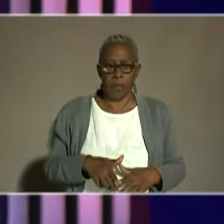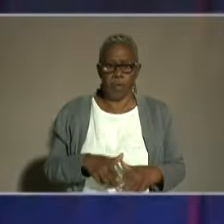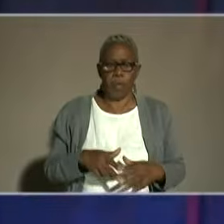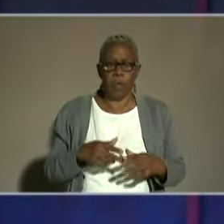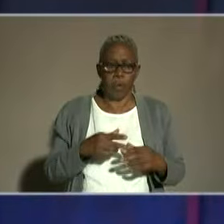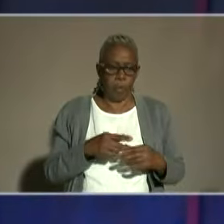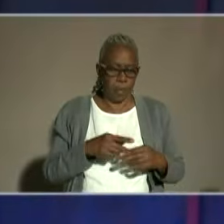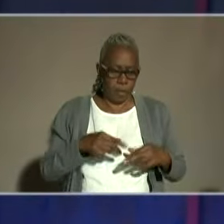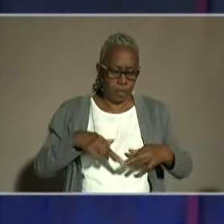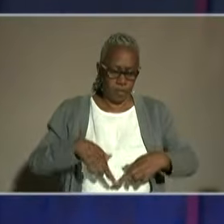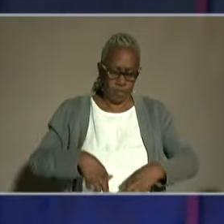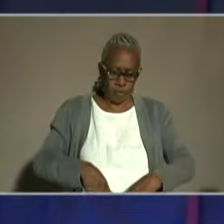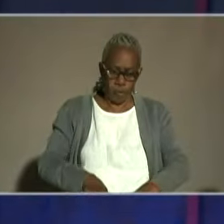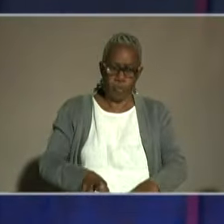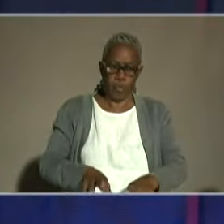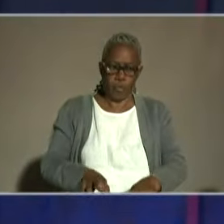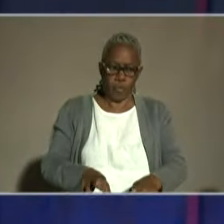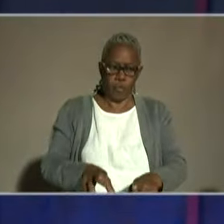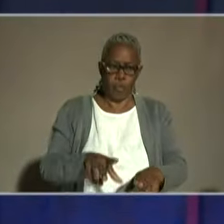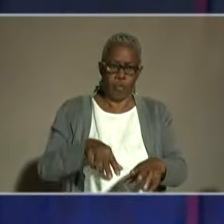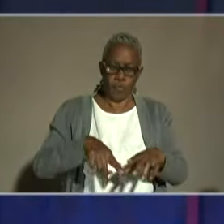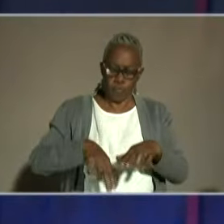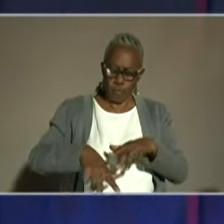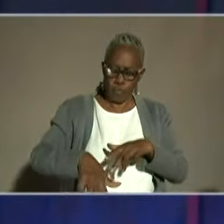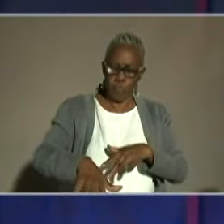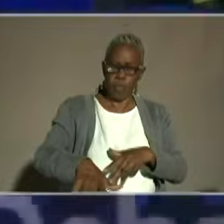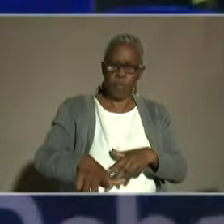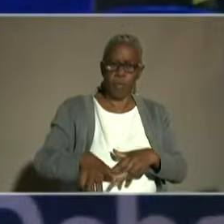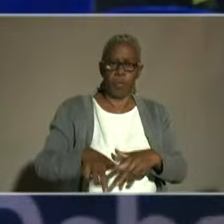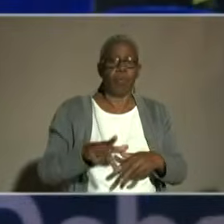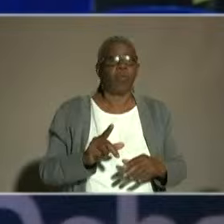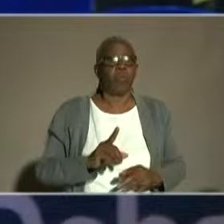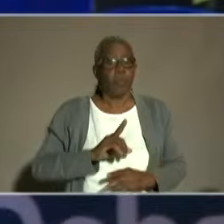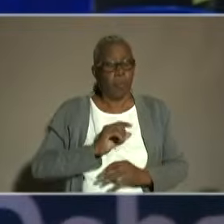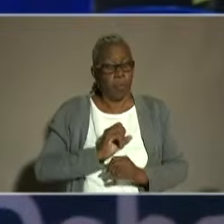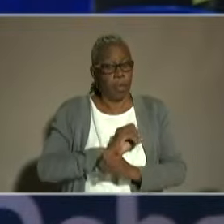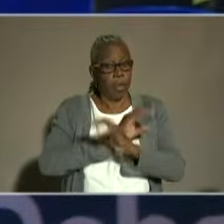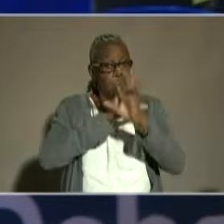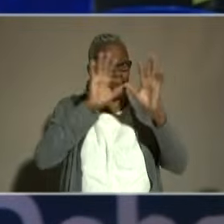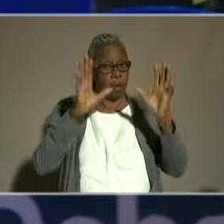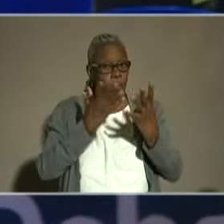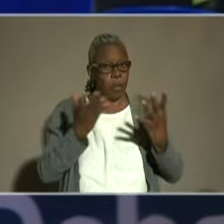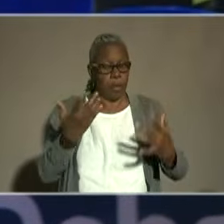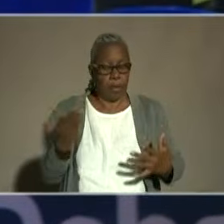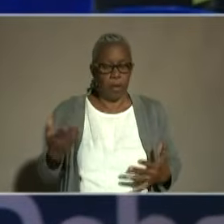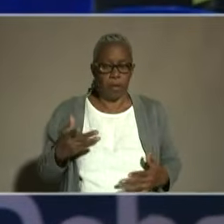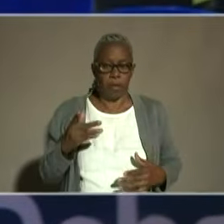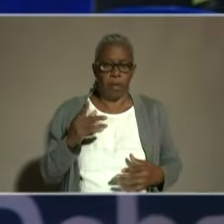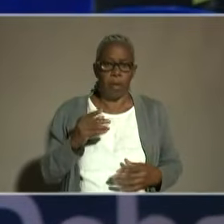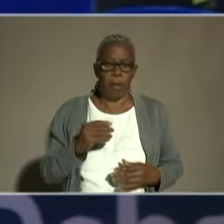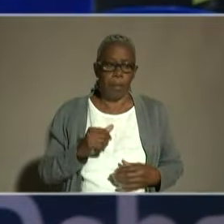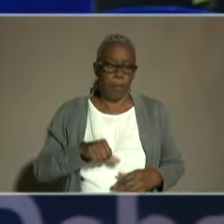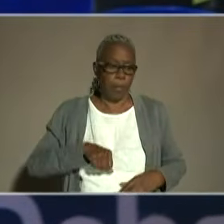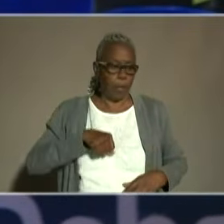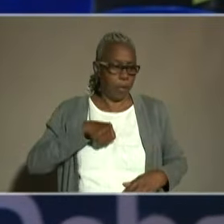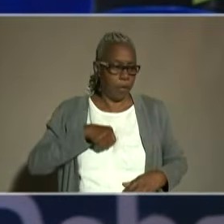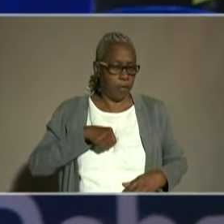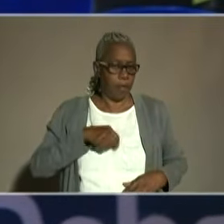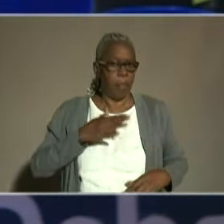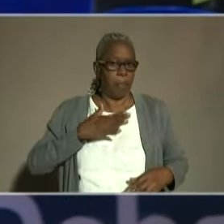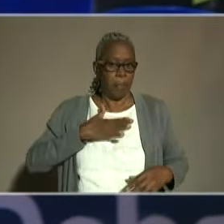disabilities. Dr. Holness has the opportunity to respond. To be clear, one of the things that I'm very proud of is that my administration